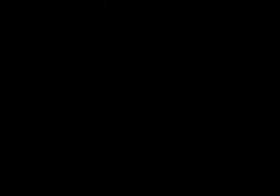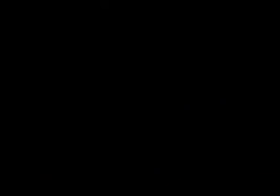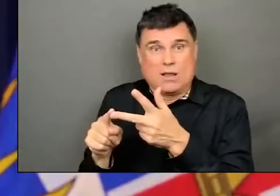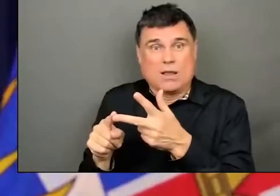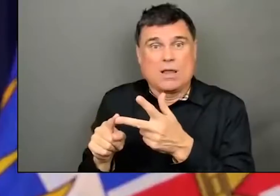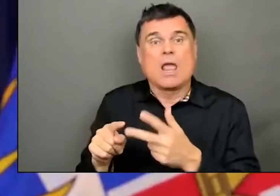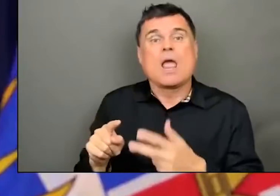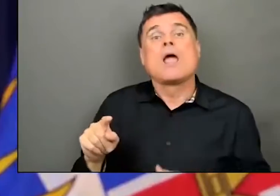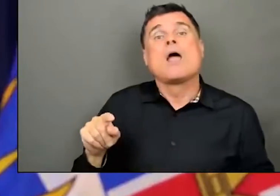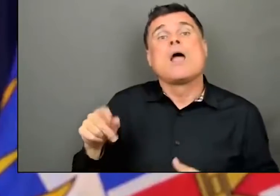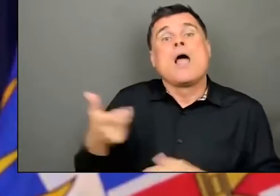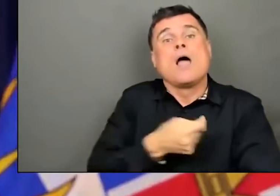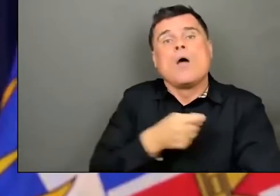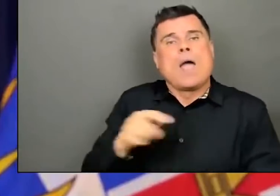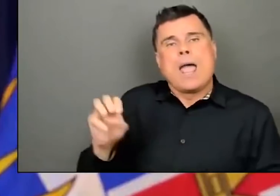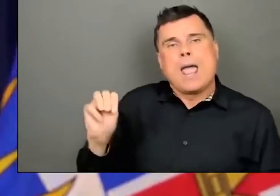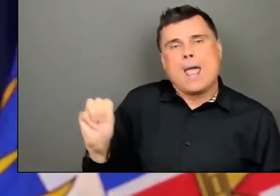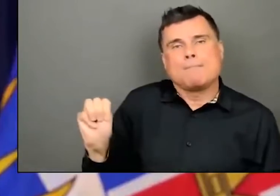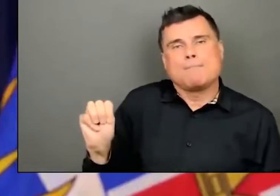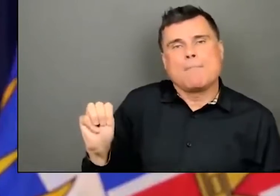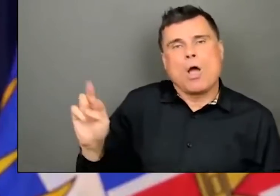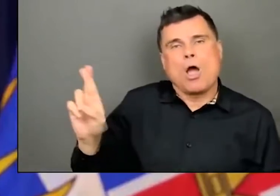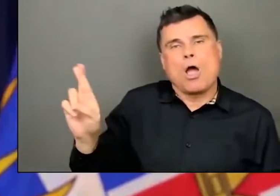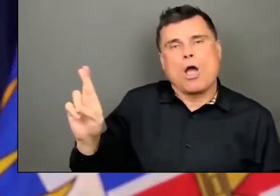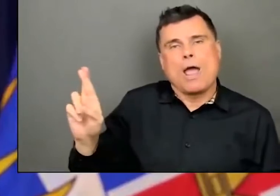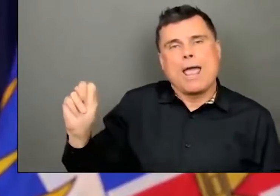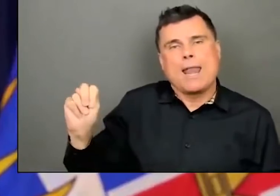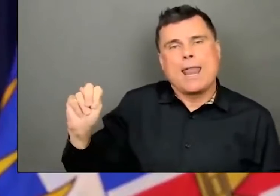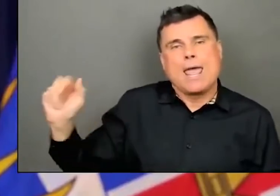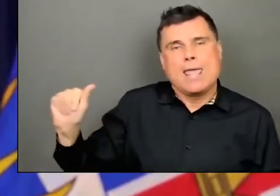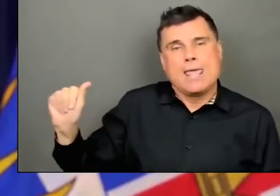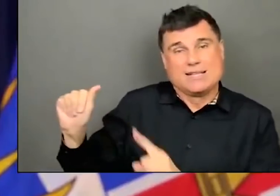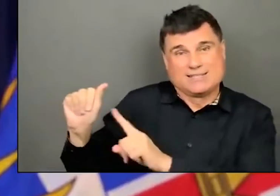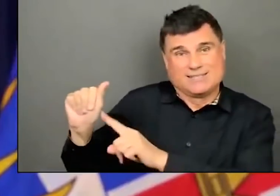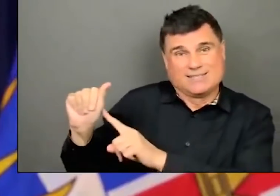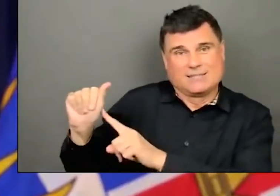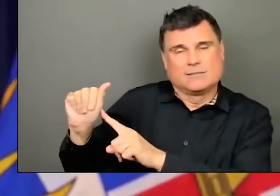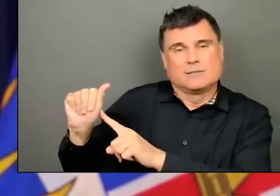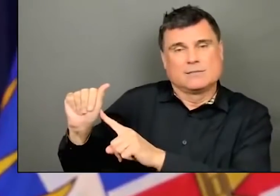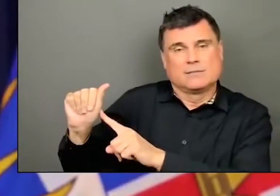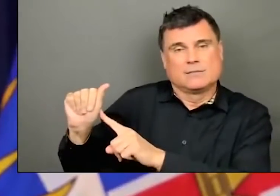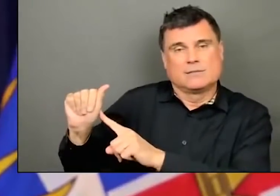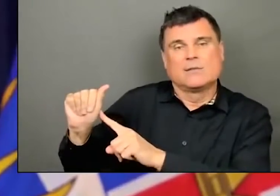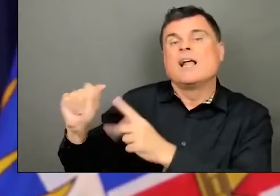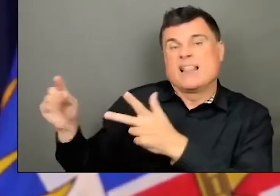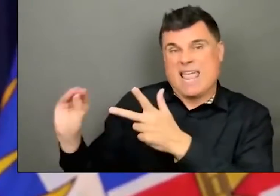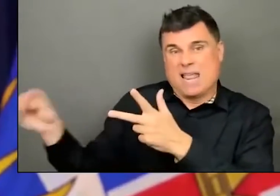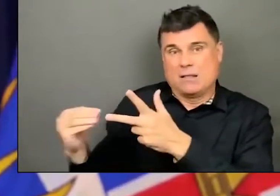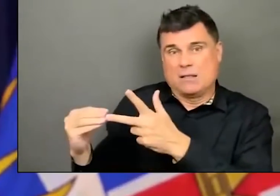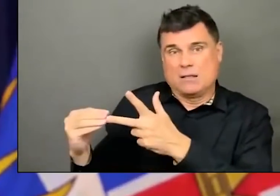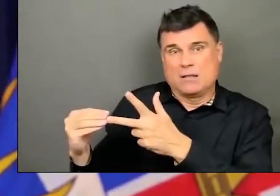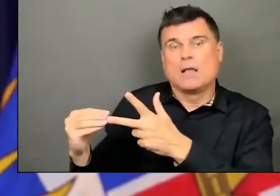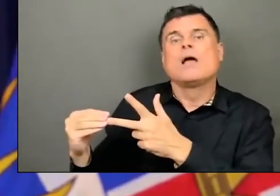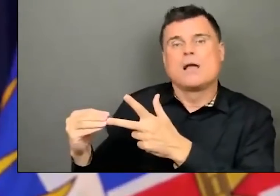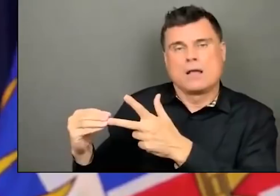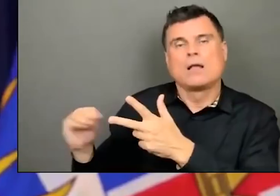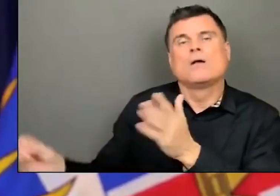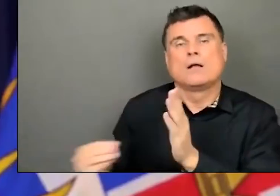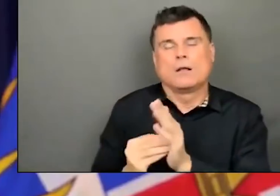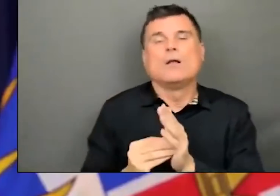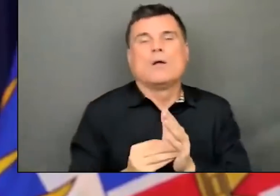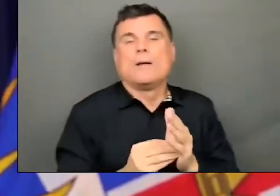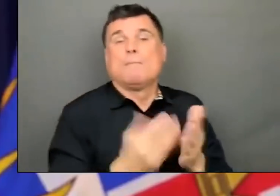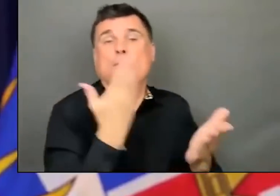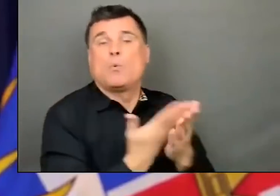very effective and long-lasting. Finally, we also will be clarifying a number of the other provincial health